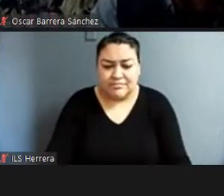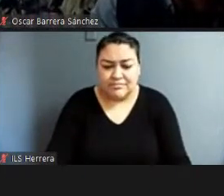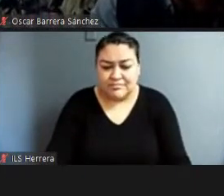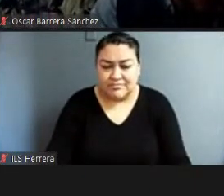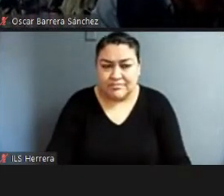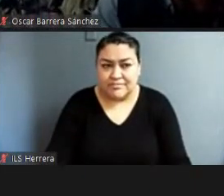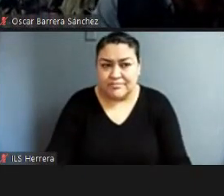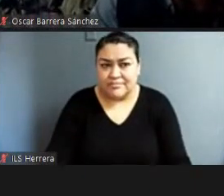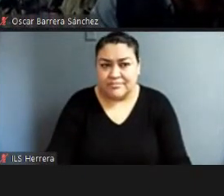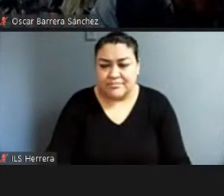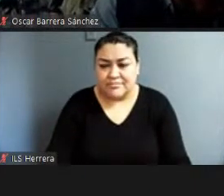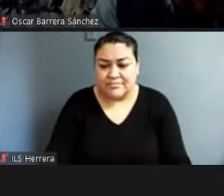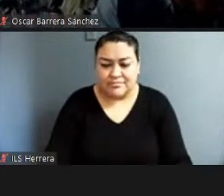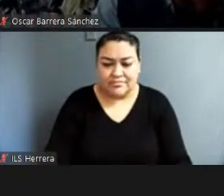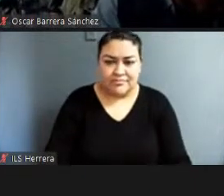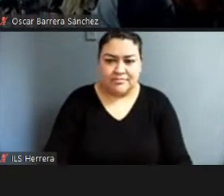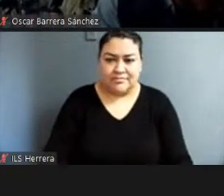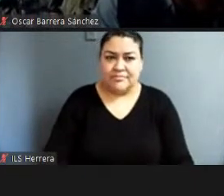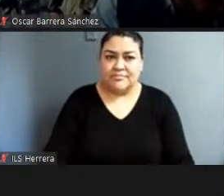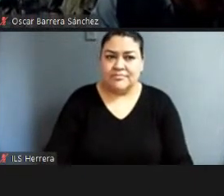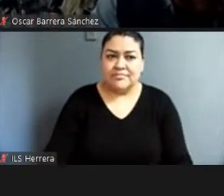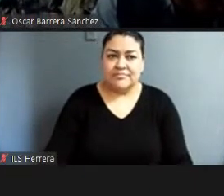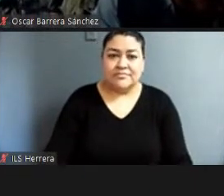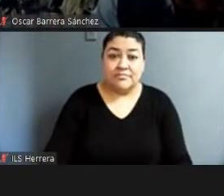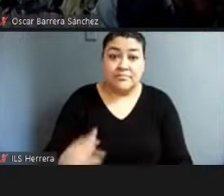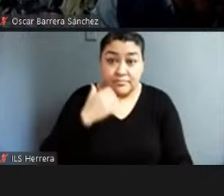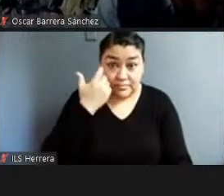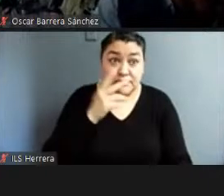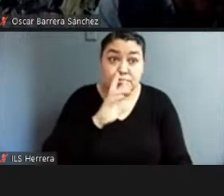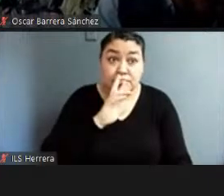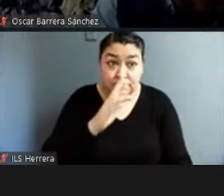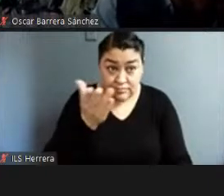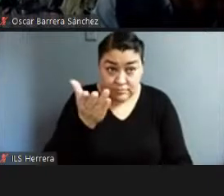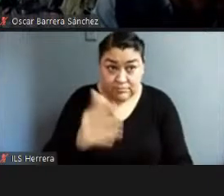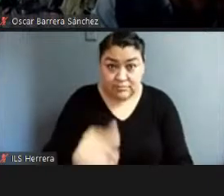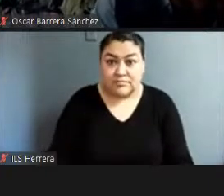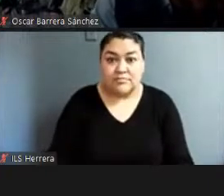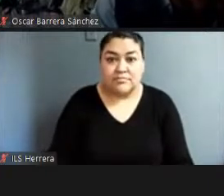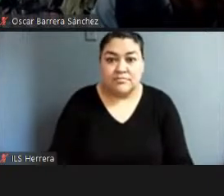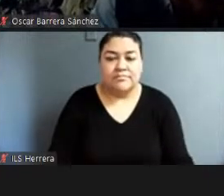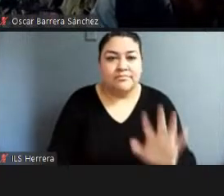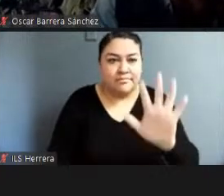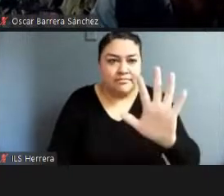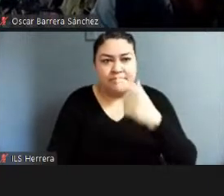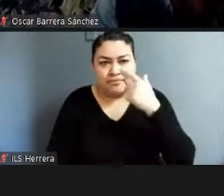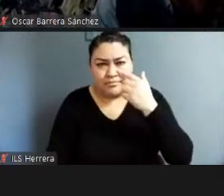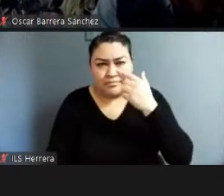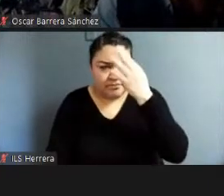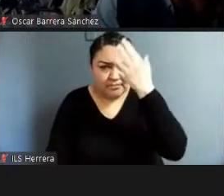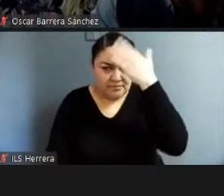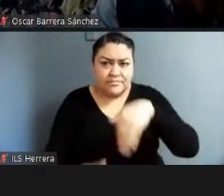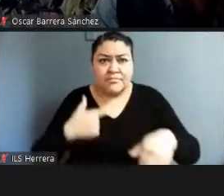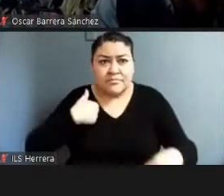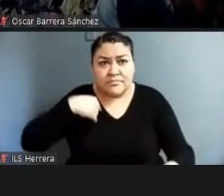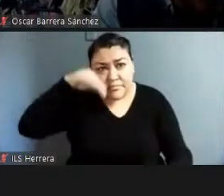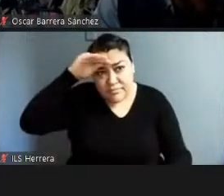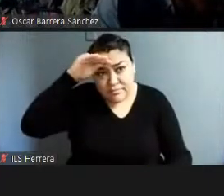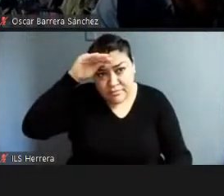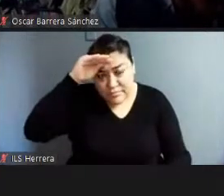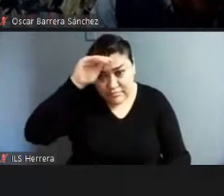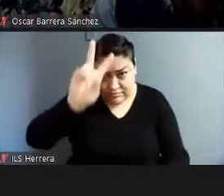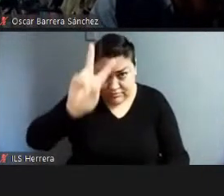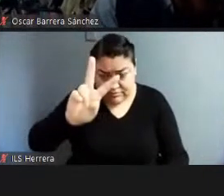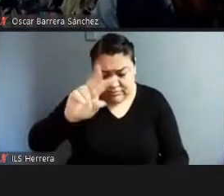in. Absolutely, yes. There are two things that came to my mind when you're saying that. One of them was around recognition from